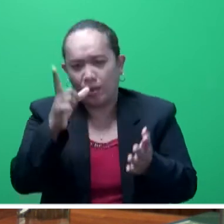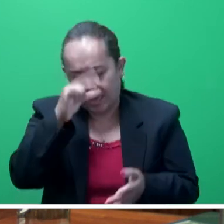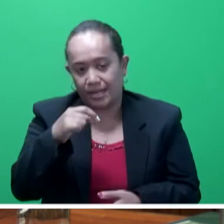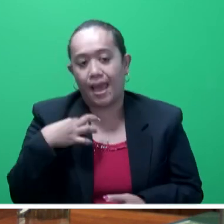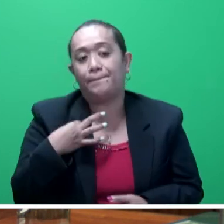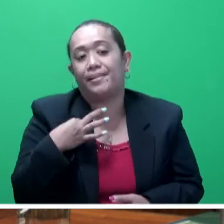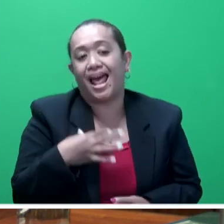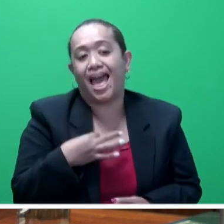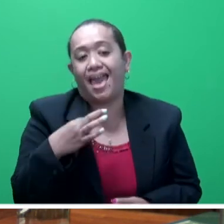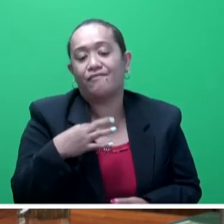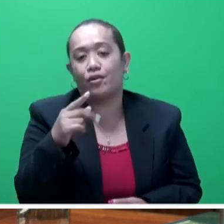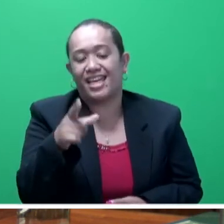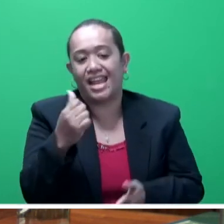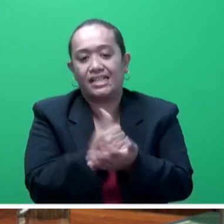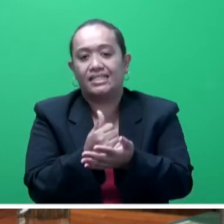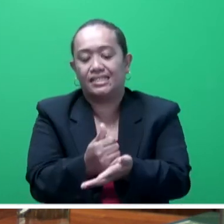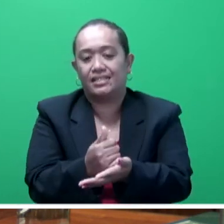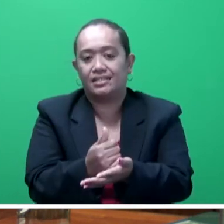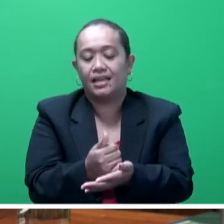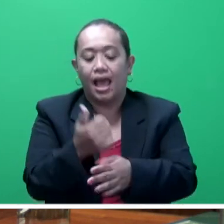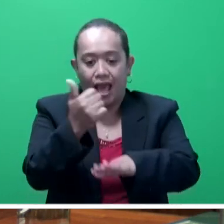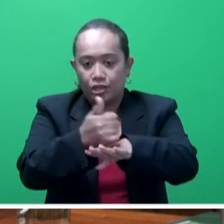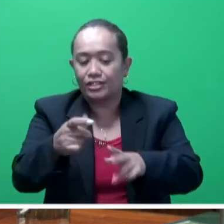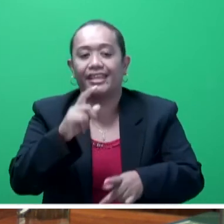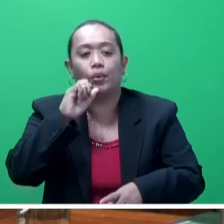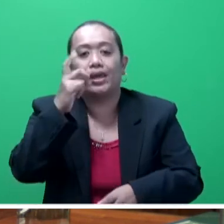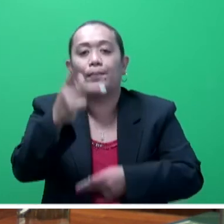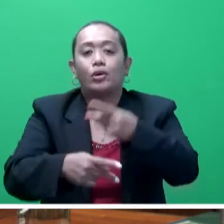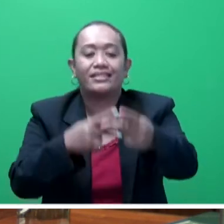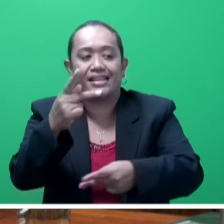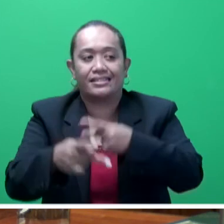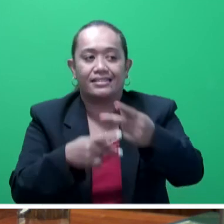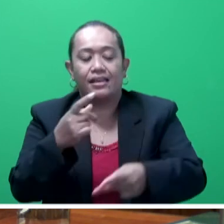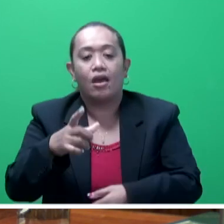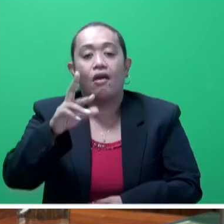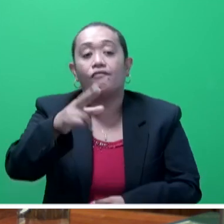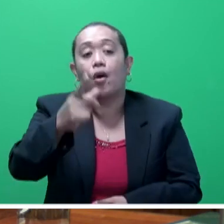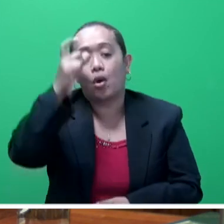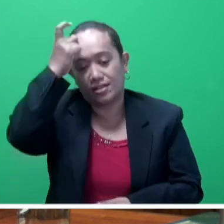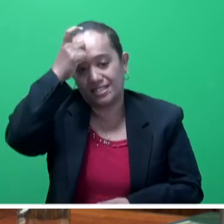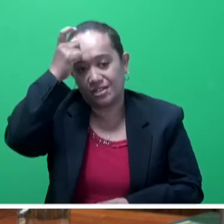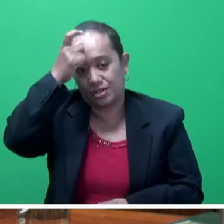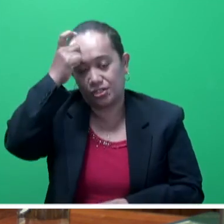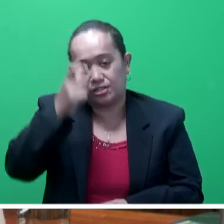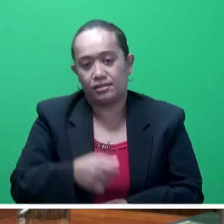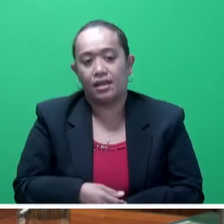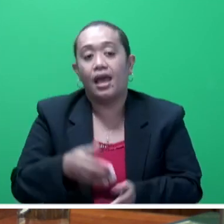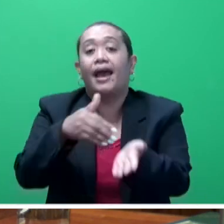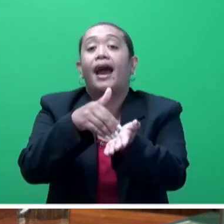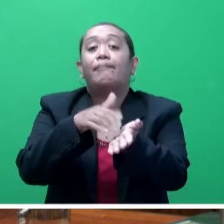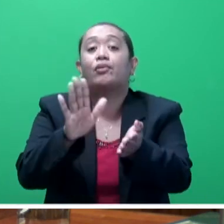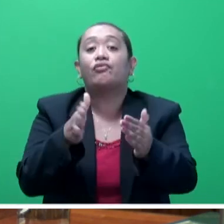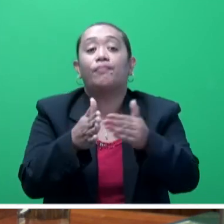assistance, and the authority will process the applications for consideration, which is finally approved by the